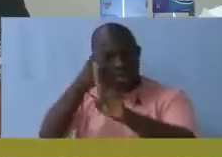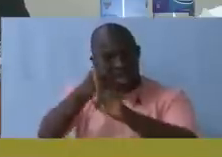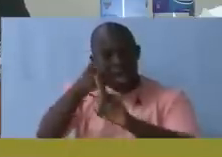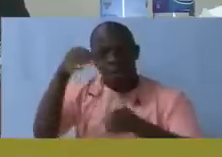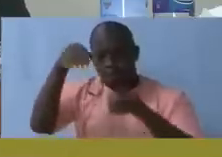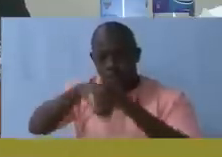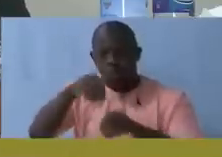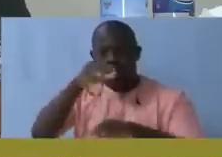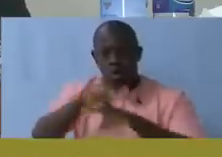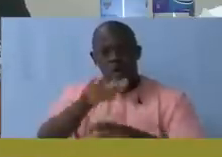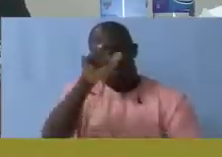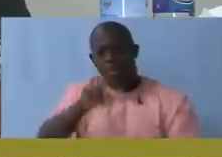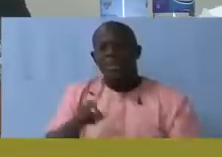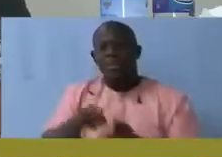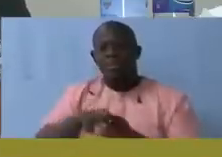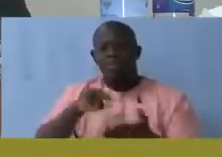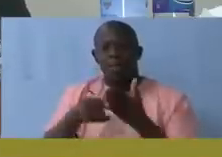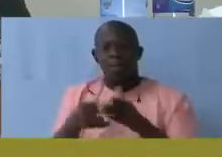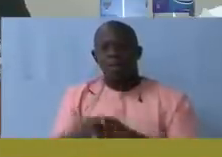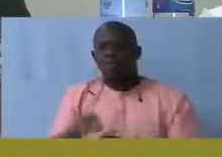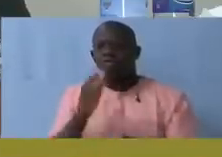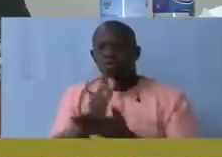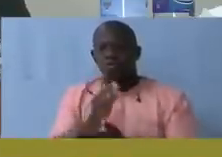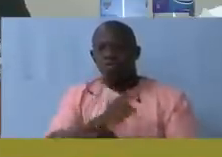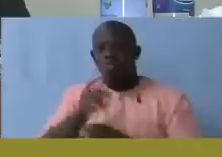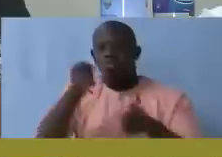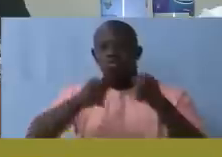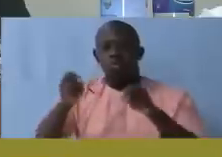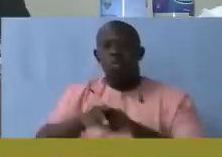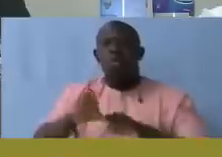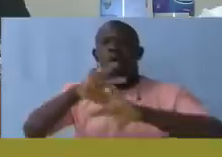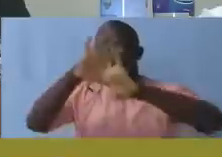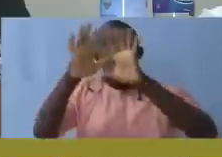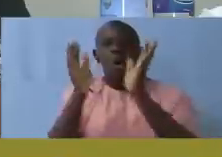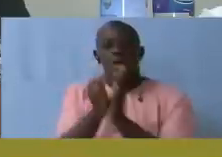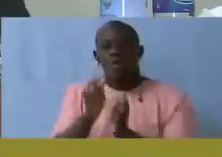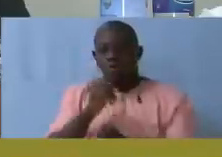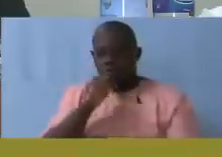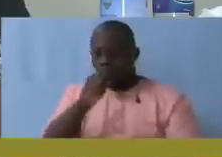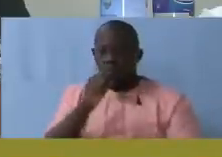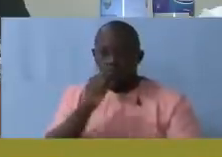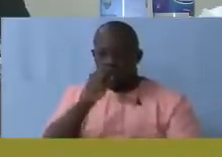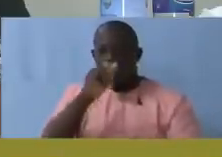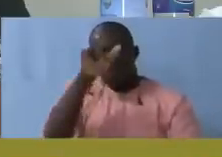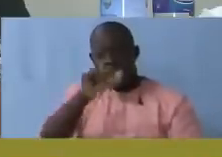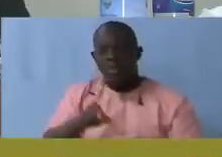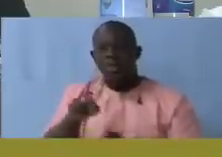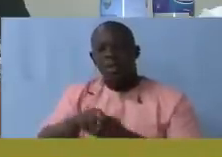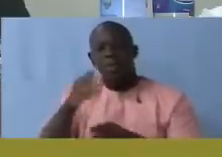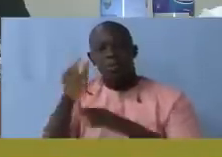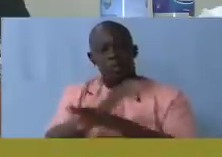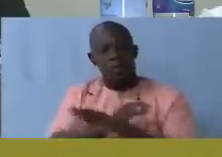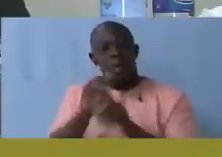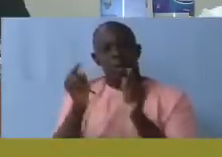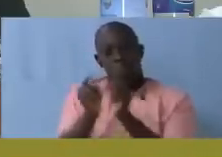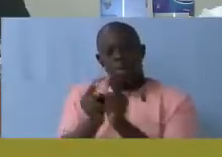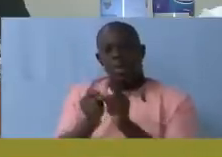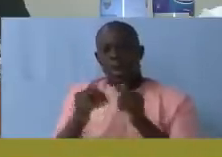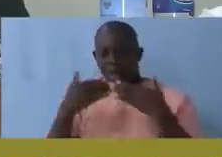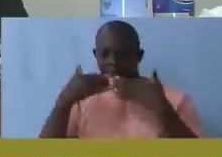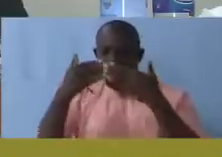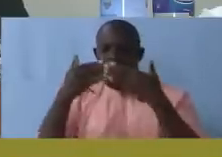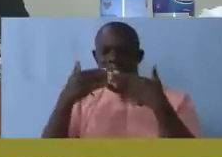hand. And all these journalists you're talking about, they have been tampering with me. With